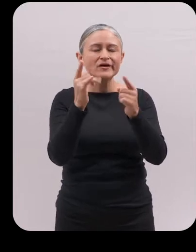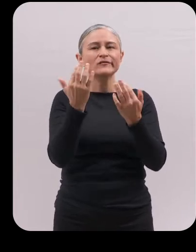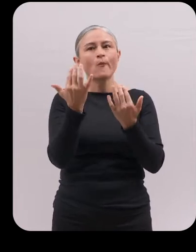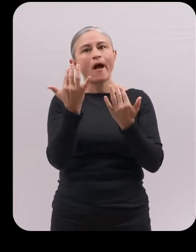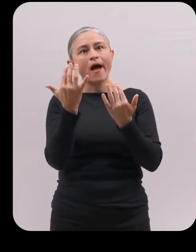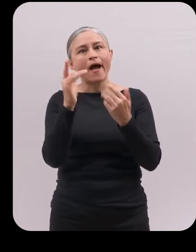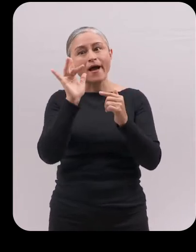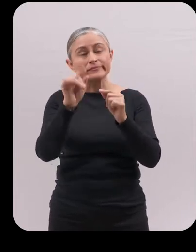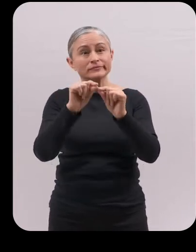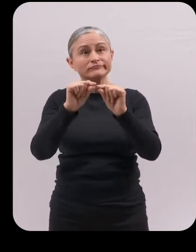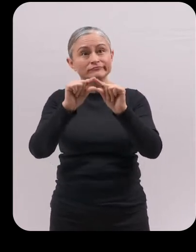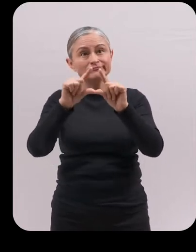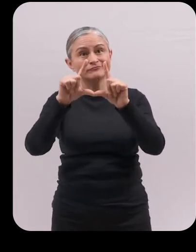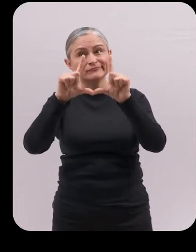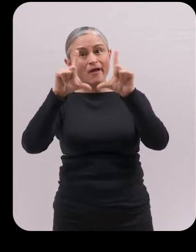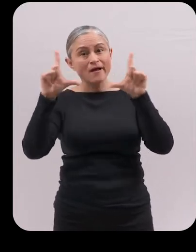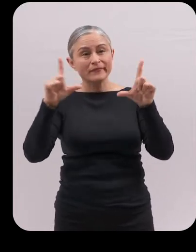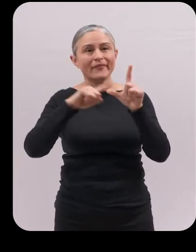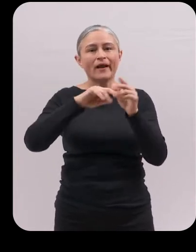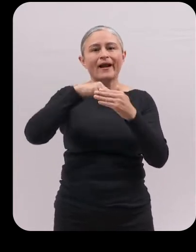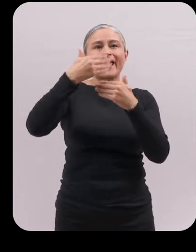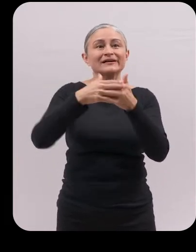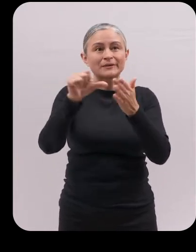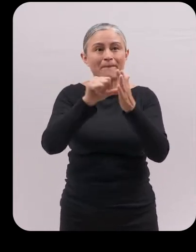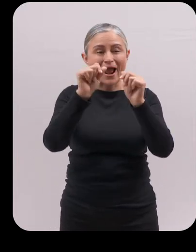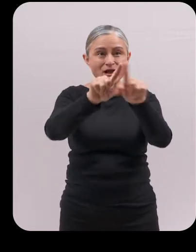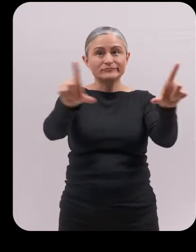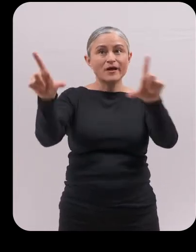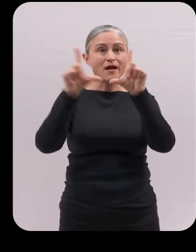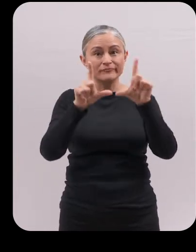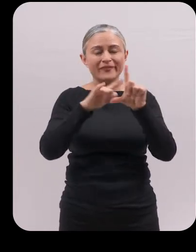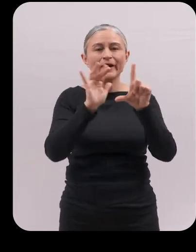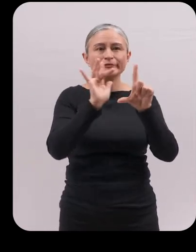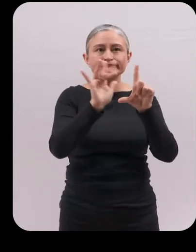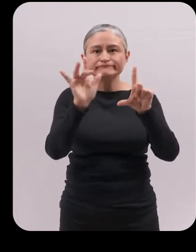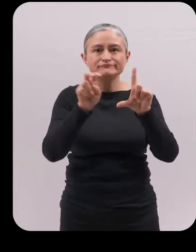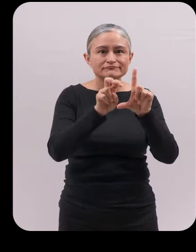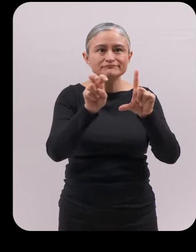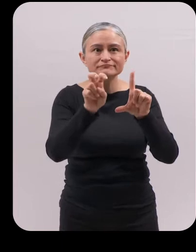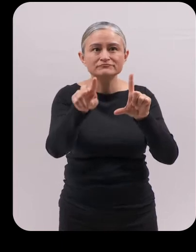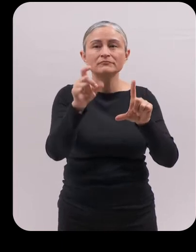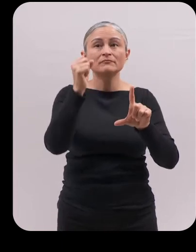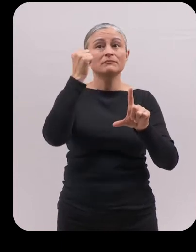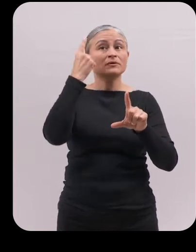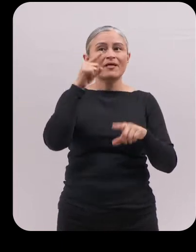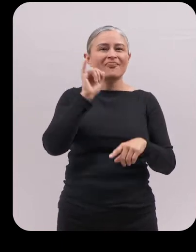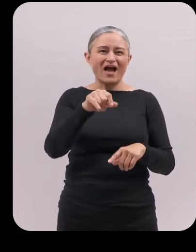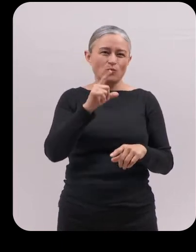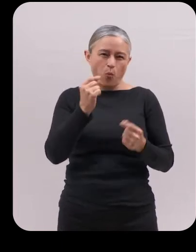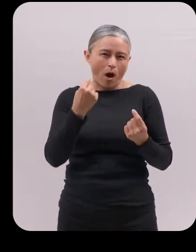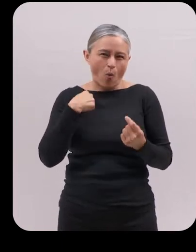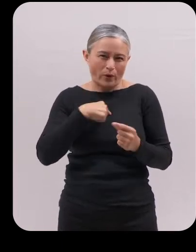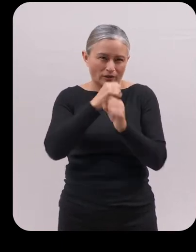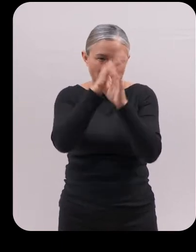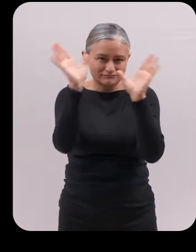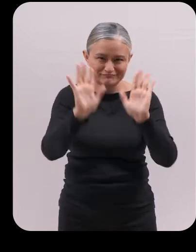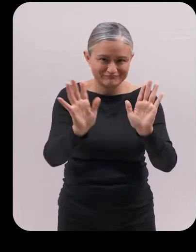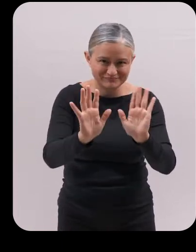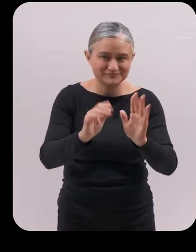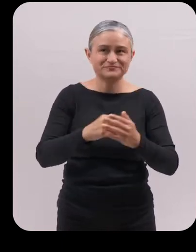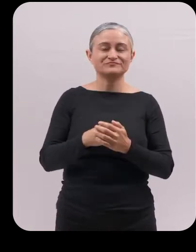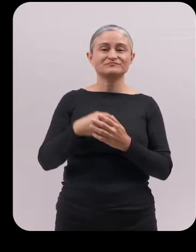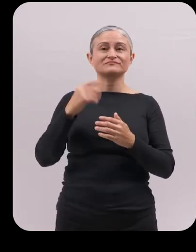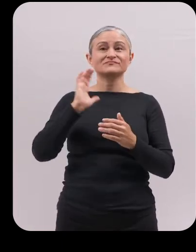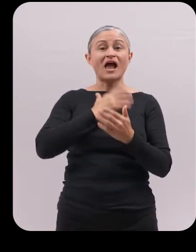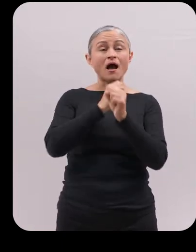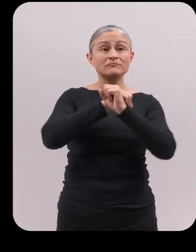maybe things shift around a little bit, and then finally you can start exploring the content. But that's not the web we envision. Our vision is one